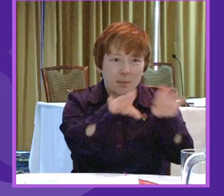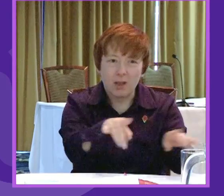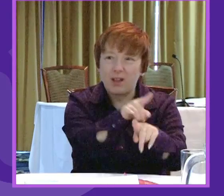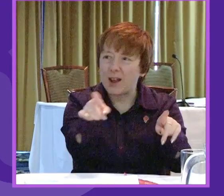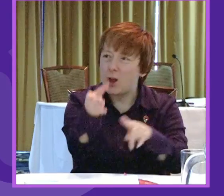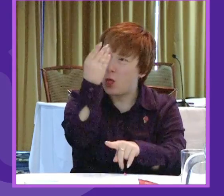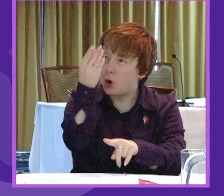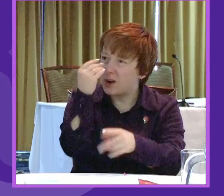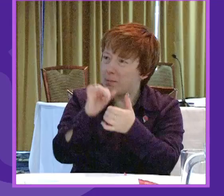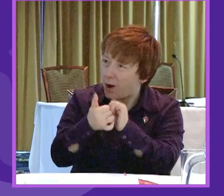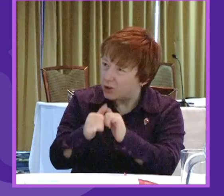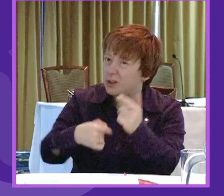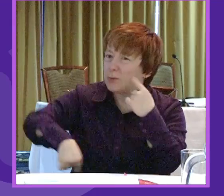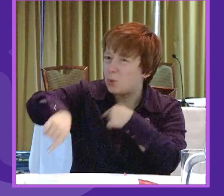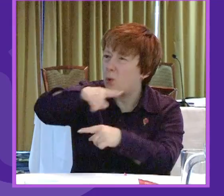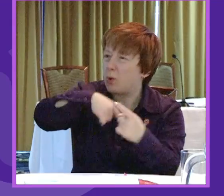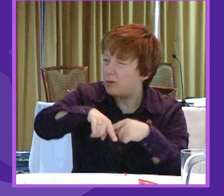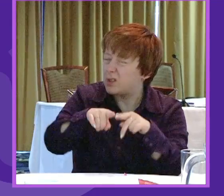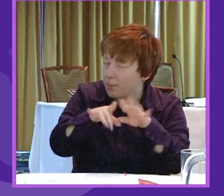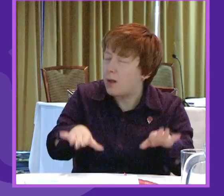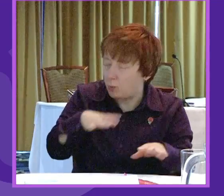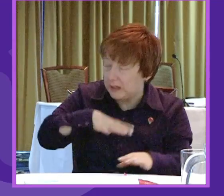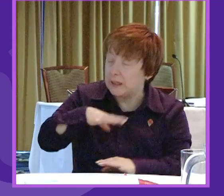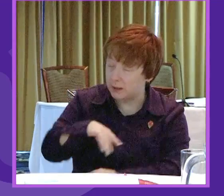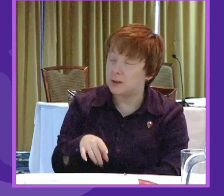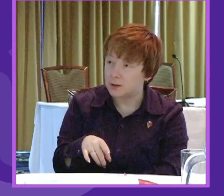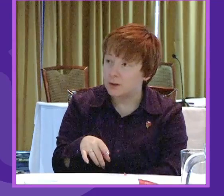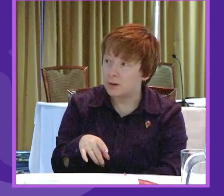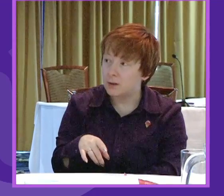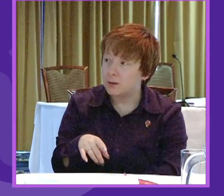are thinking, partnerships for learning, those sorts of things.